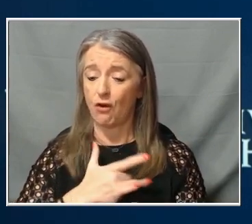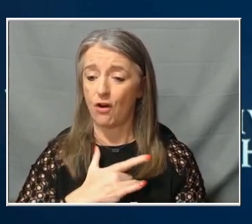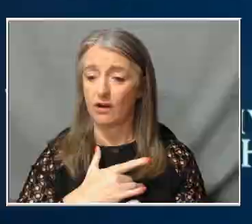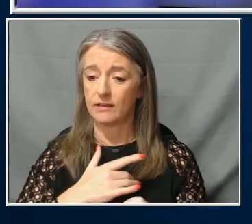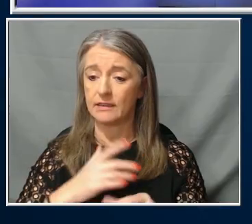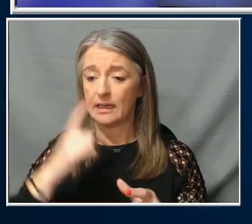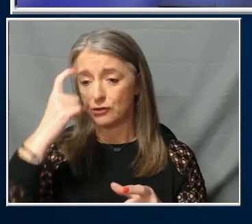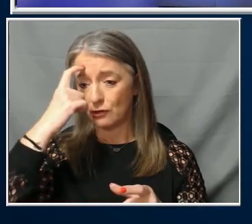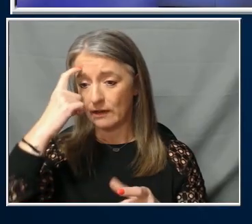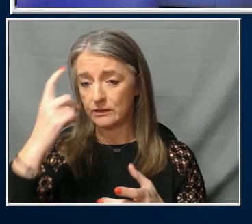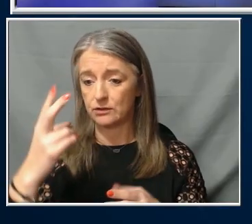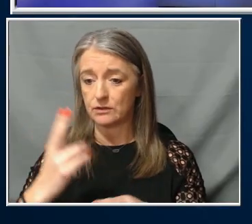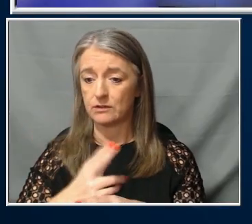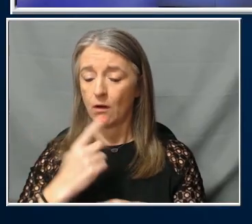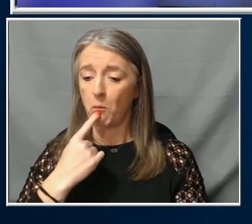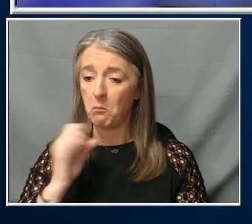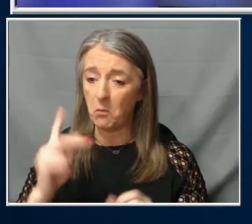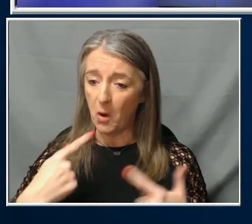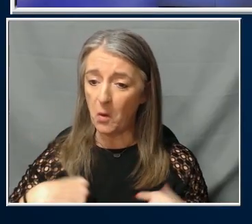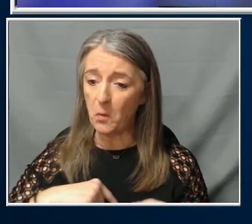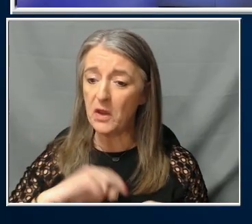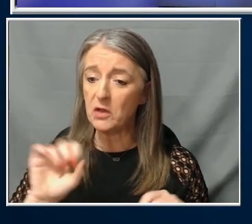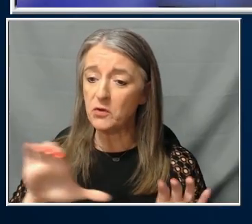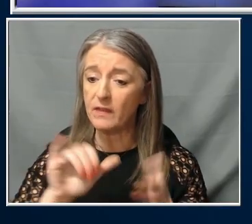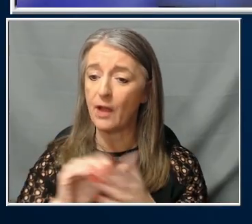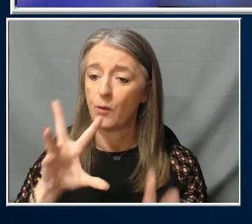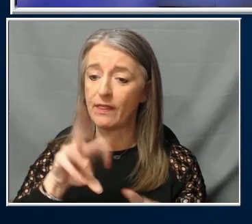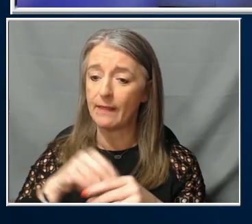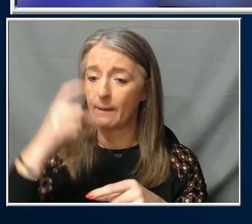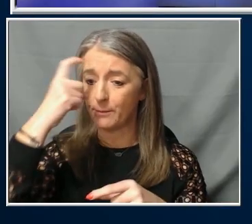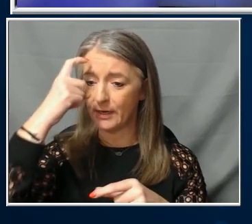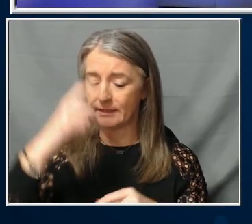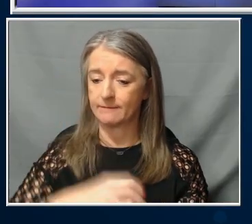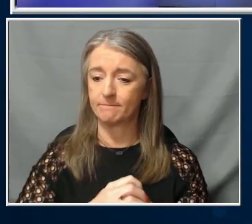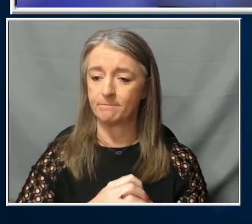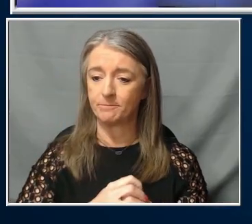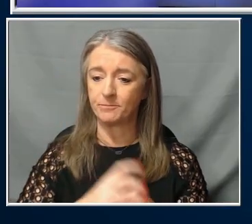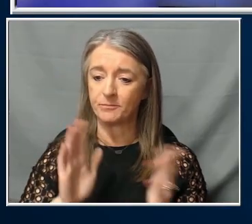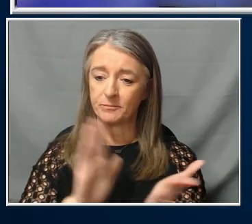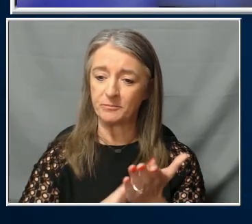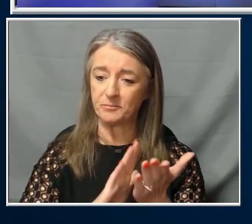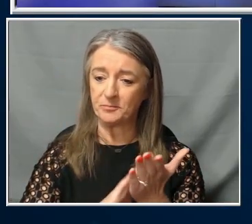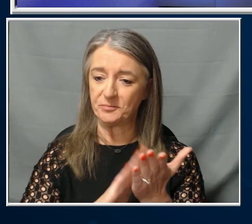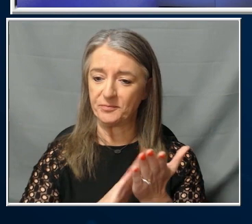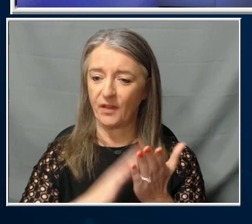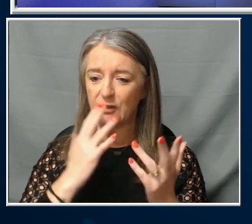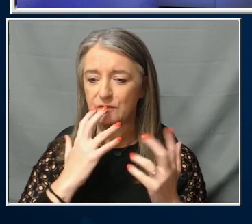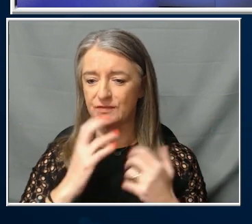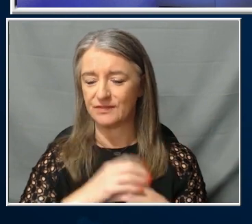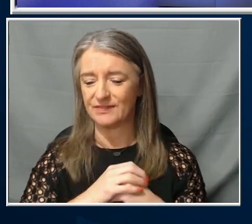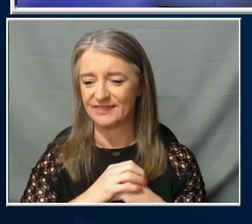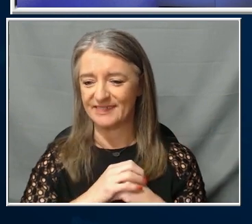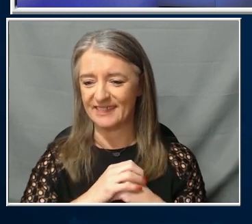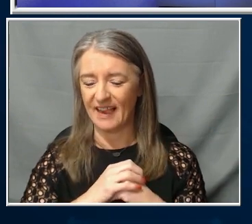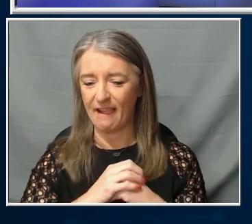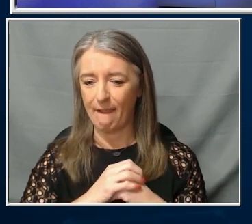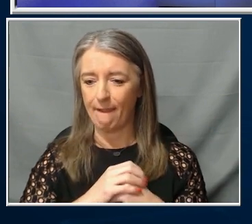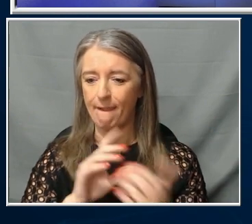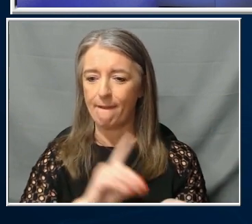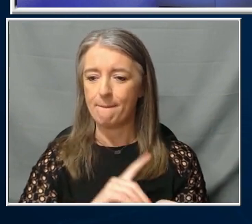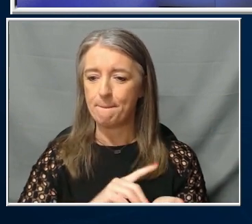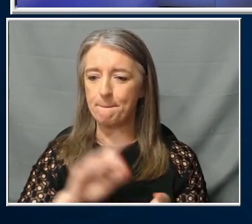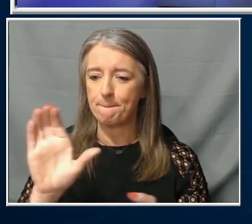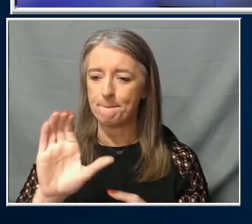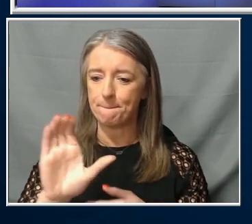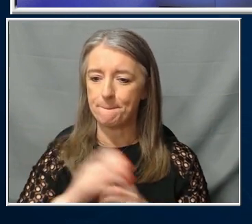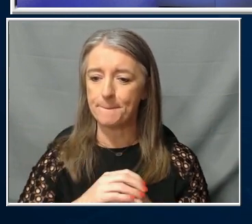and neurosurgeons took, okay, we can do this in the brain. Okay, I will tell them you gave them a big warm, kudos. loving shout out today, for sure. Dr. C, as well,